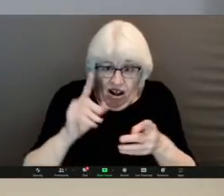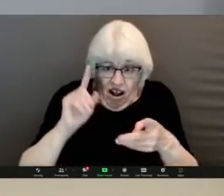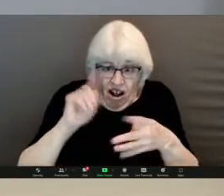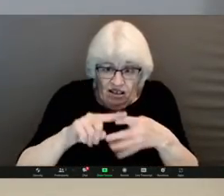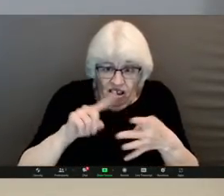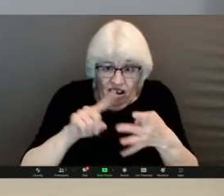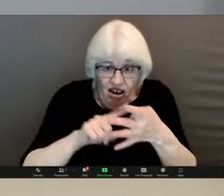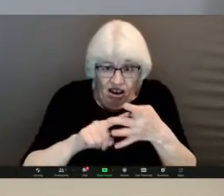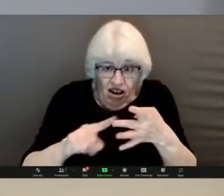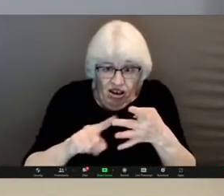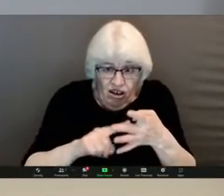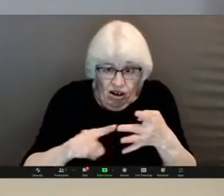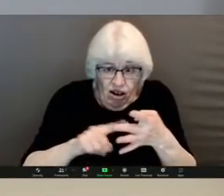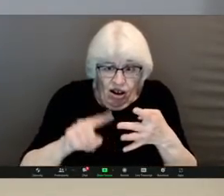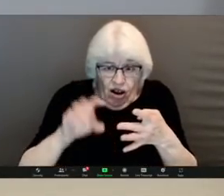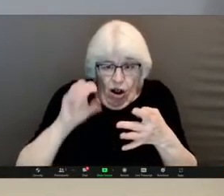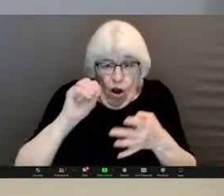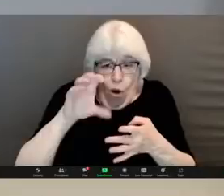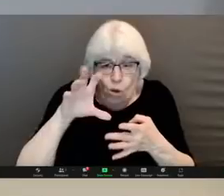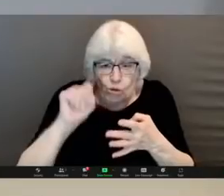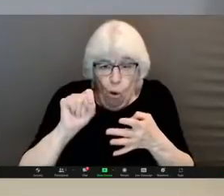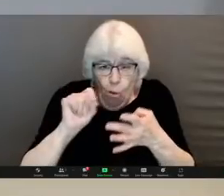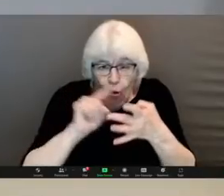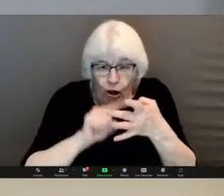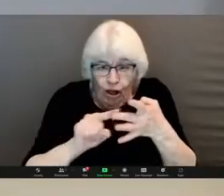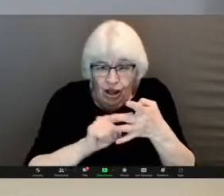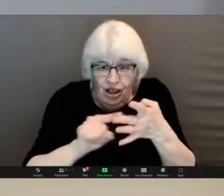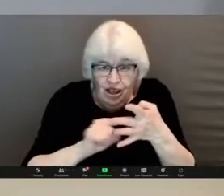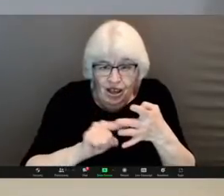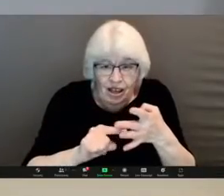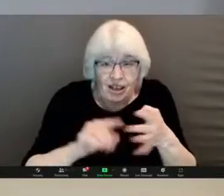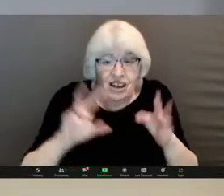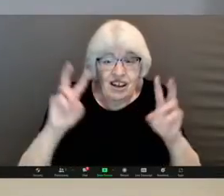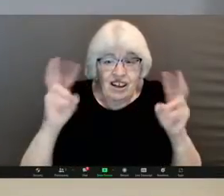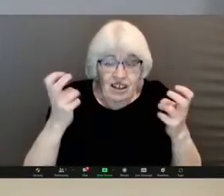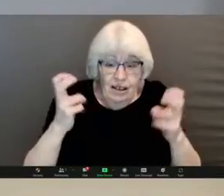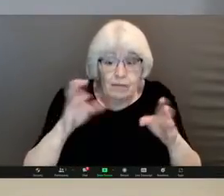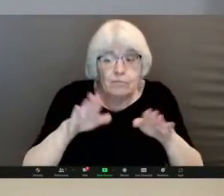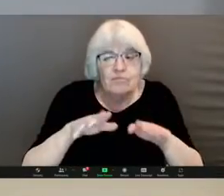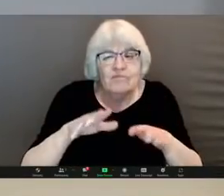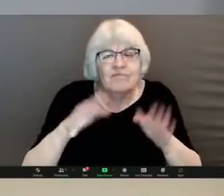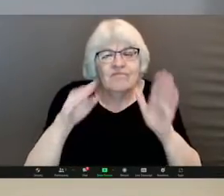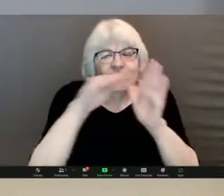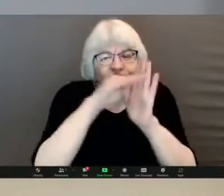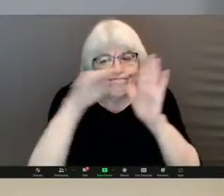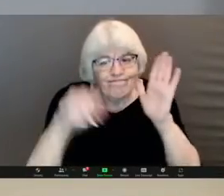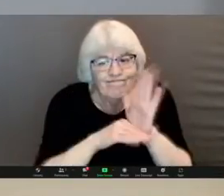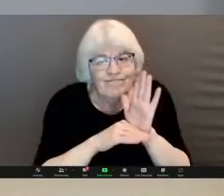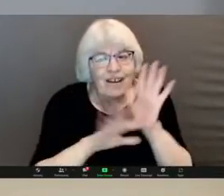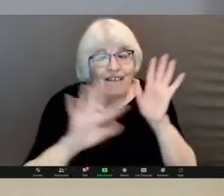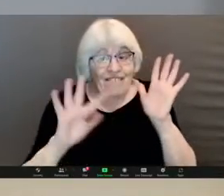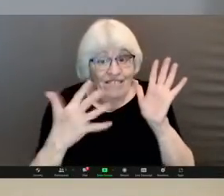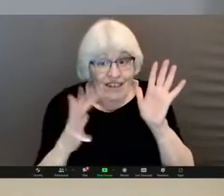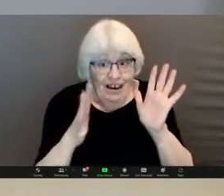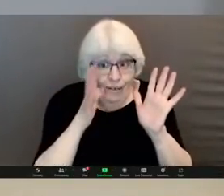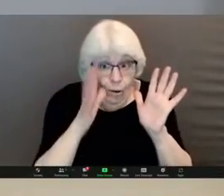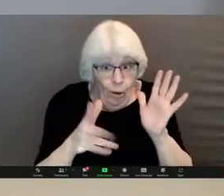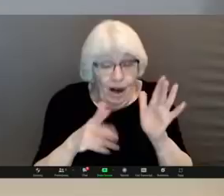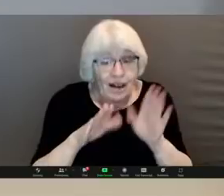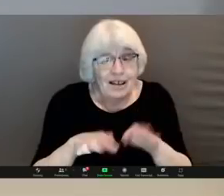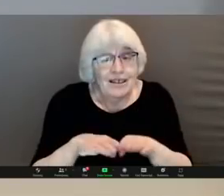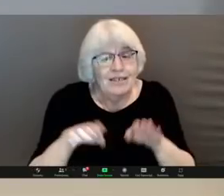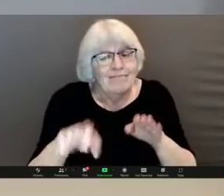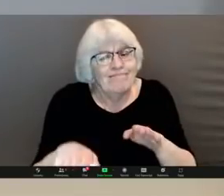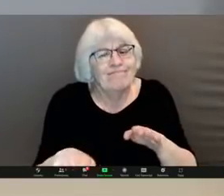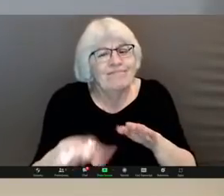understand that correctly? Hi. I think in terms of, we've announced previously that the travel